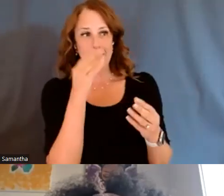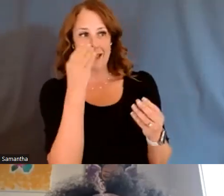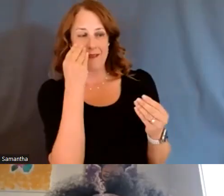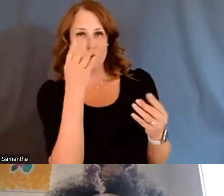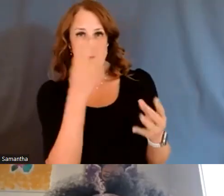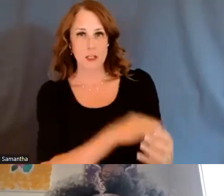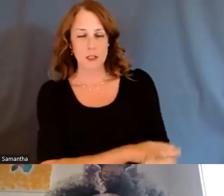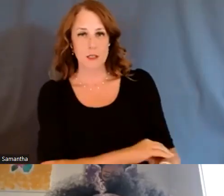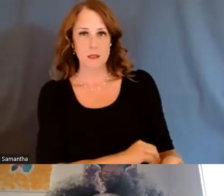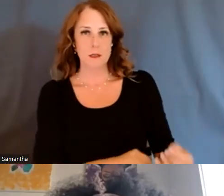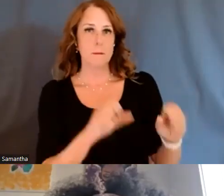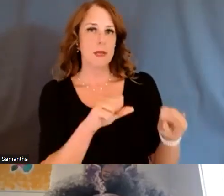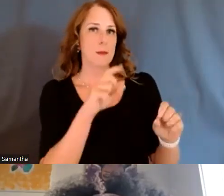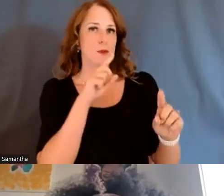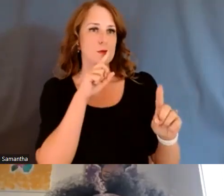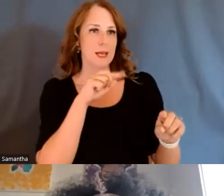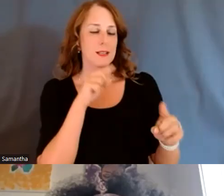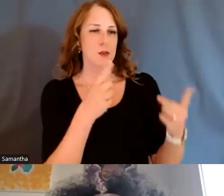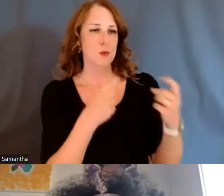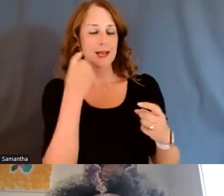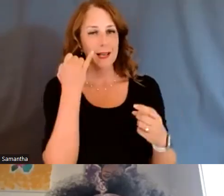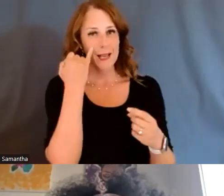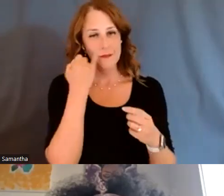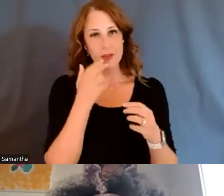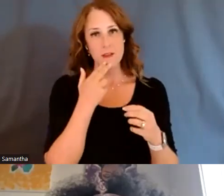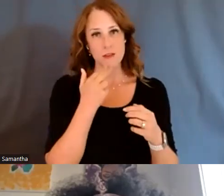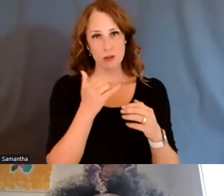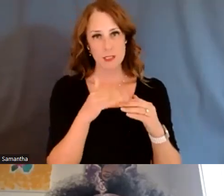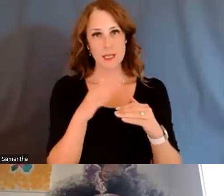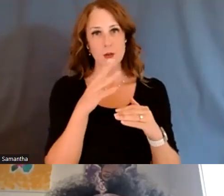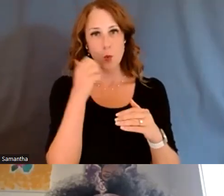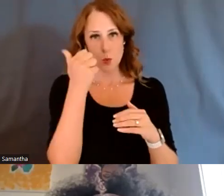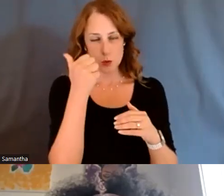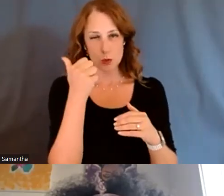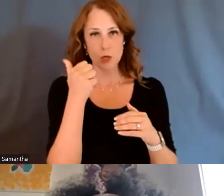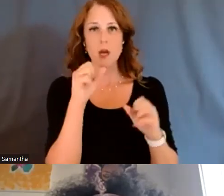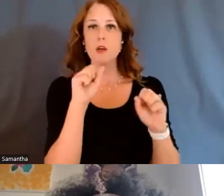to answer some of those questions. If you're 13 and older, you can come in and have these services